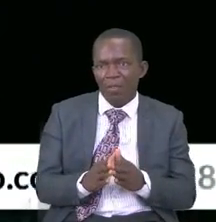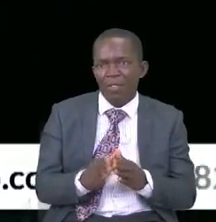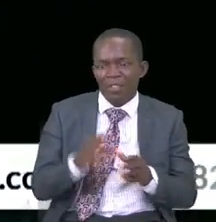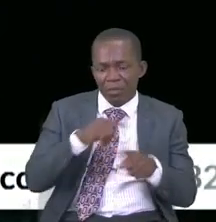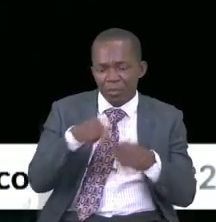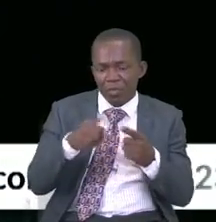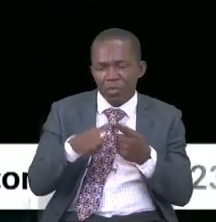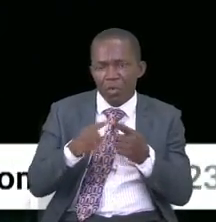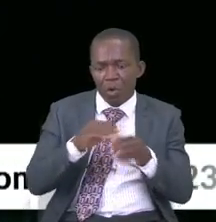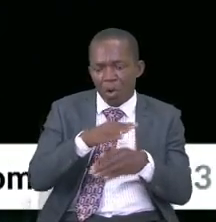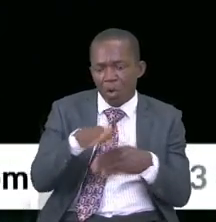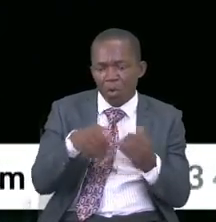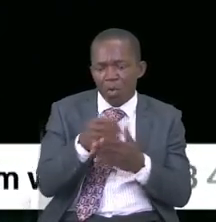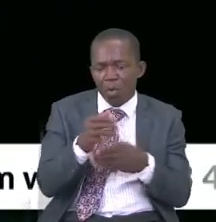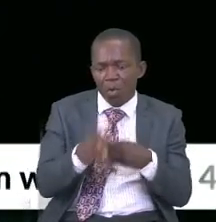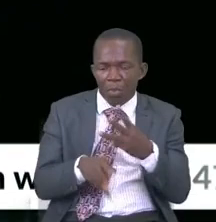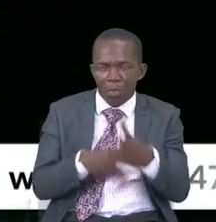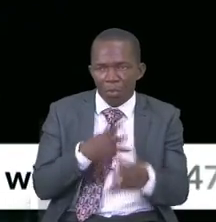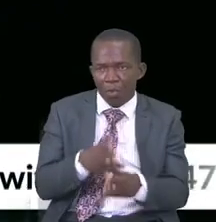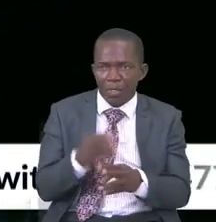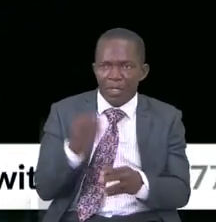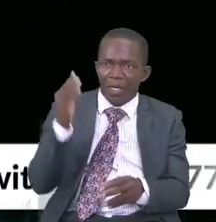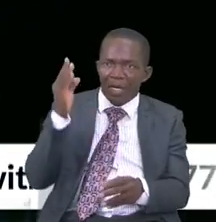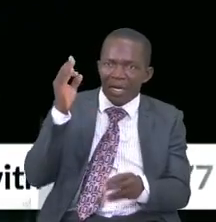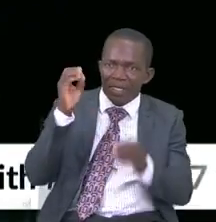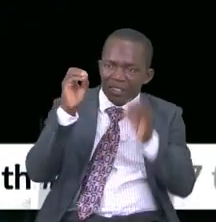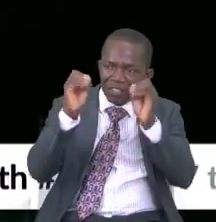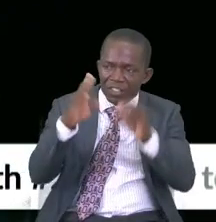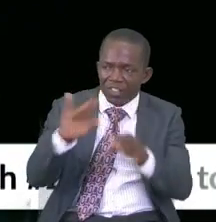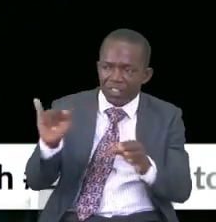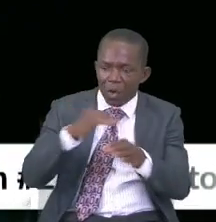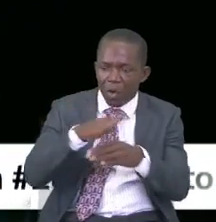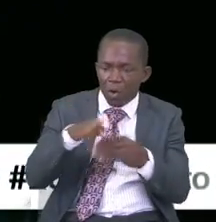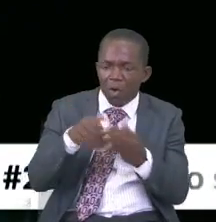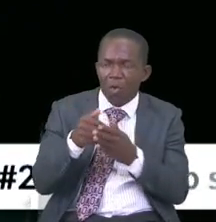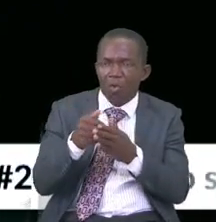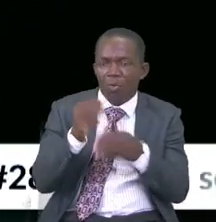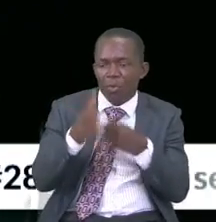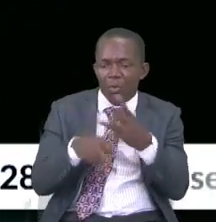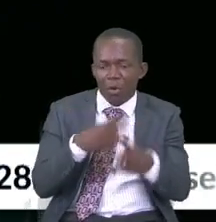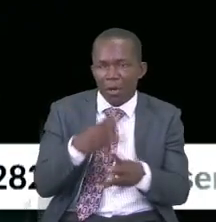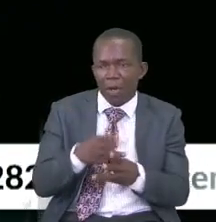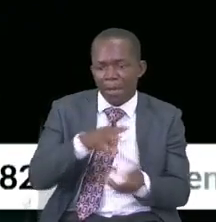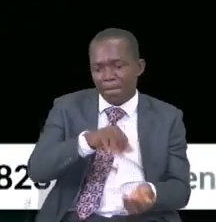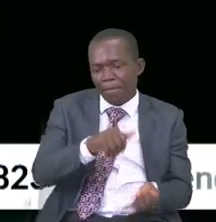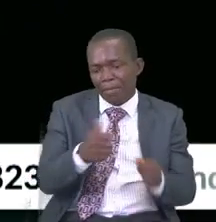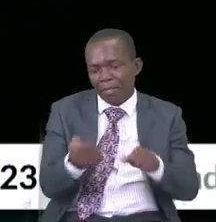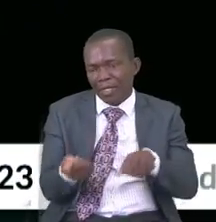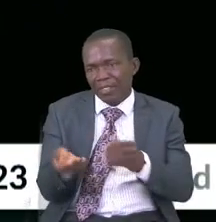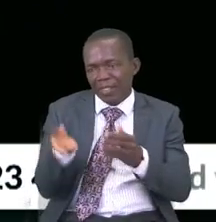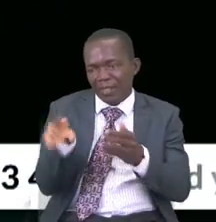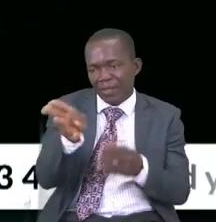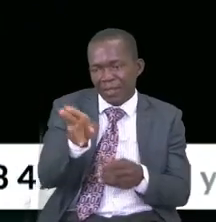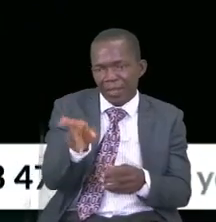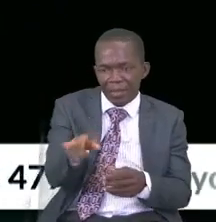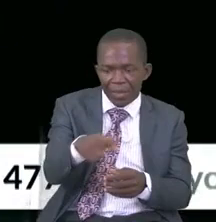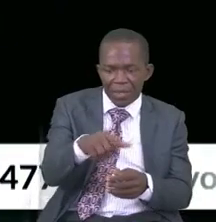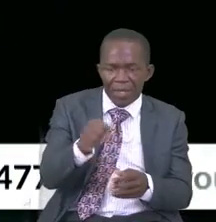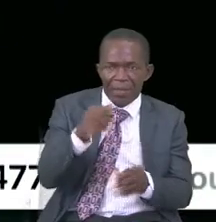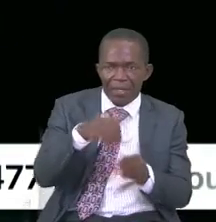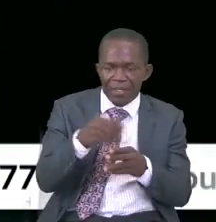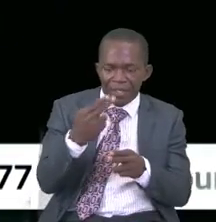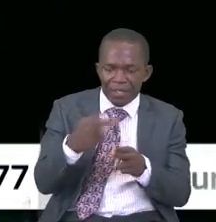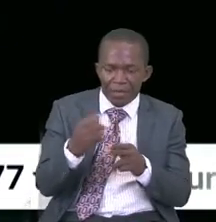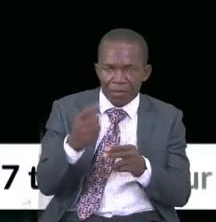world and teach all nations, baptizing them in the name of the Father, the Son, and the Holy Ghost,